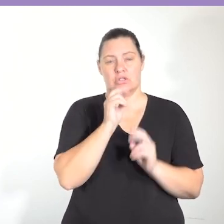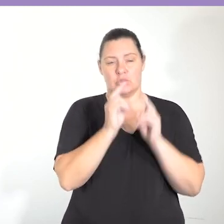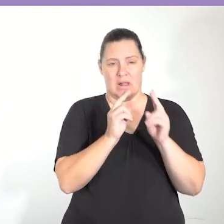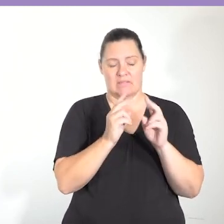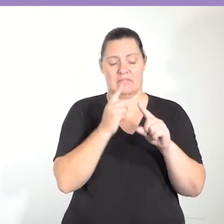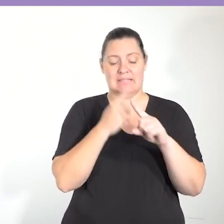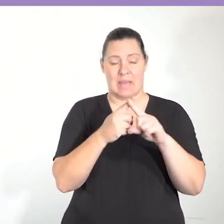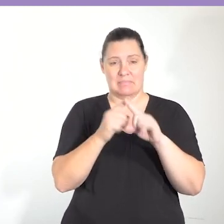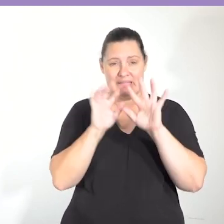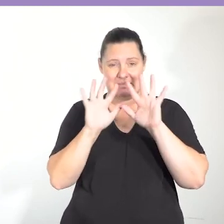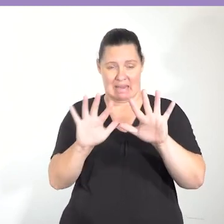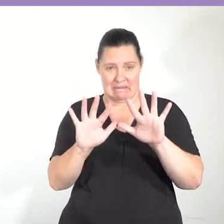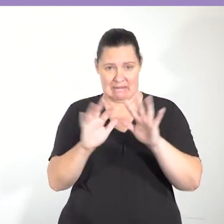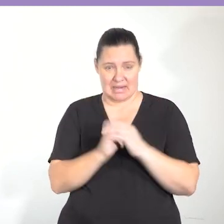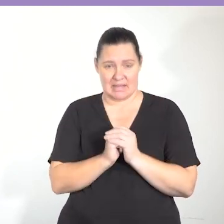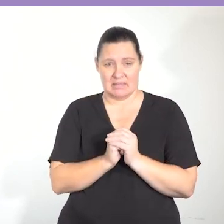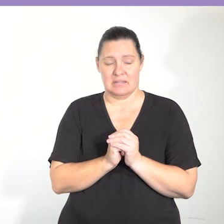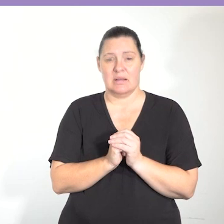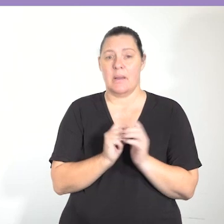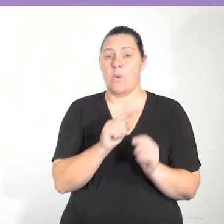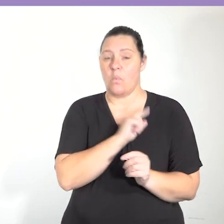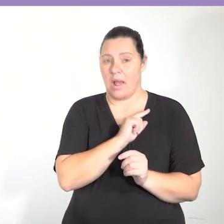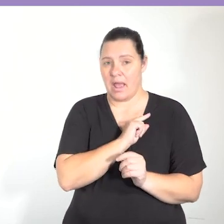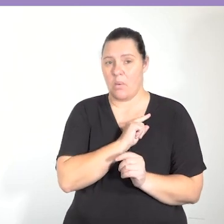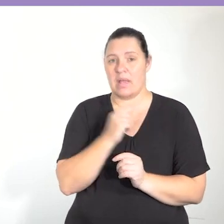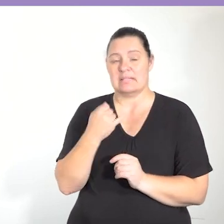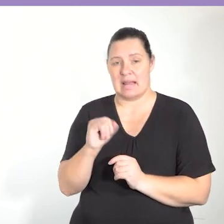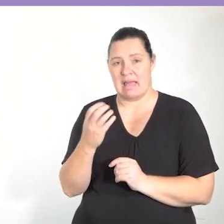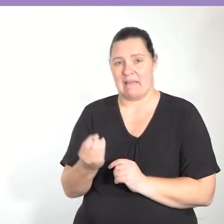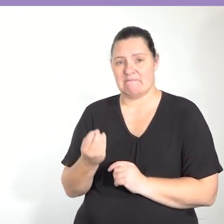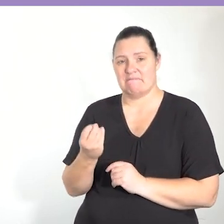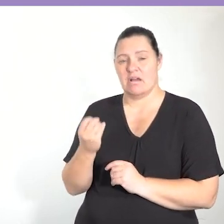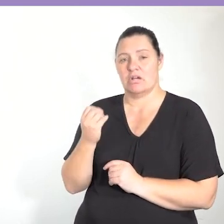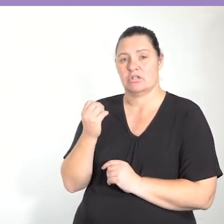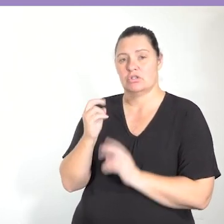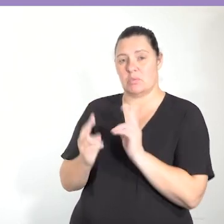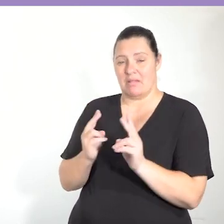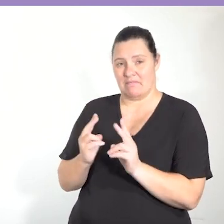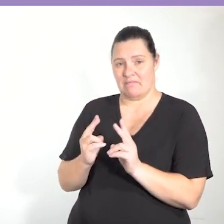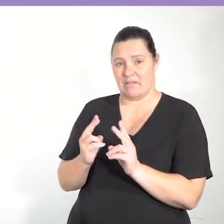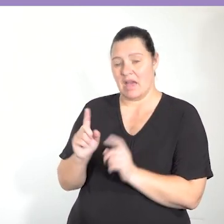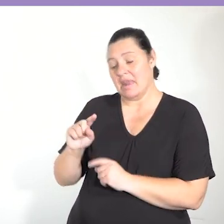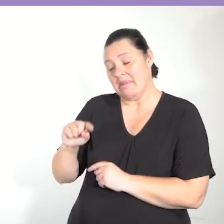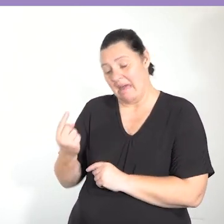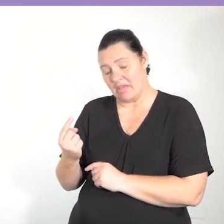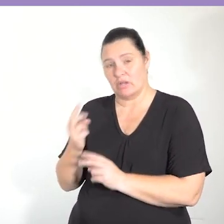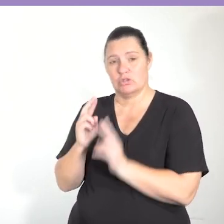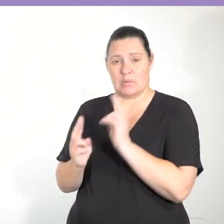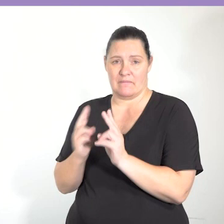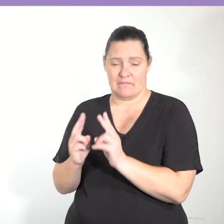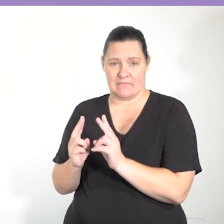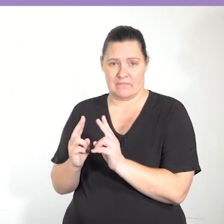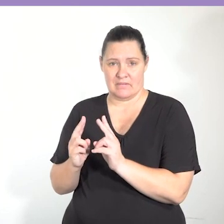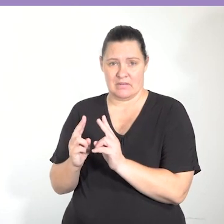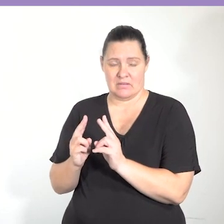are 12 groups of 10. But because we have that 12 and another 12 that